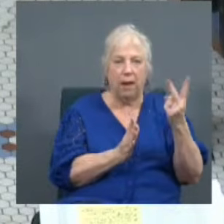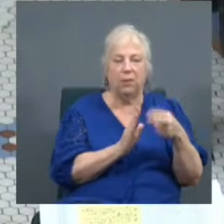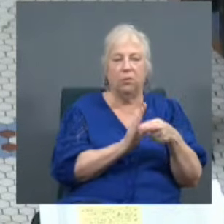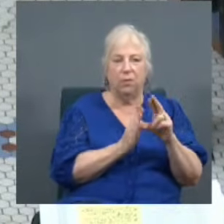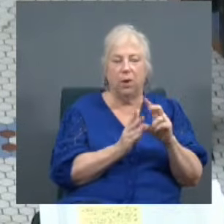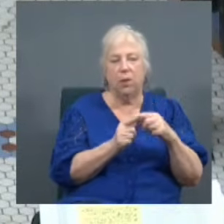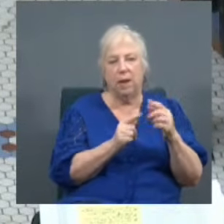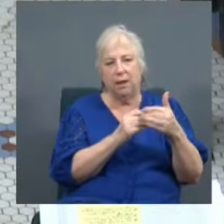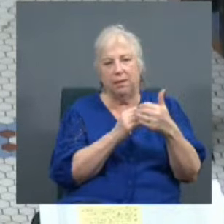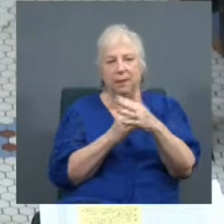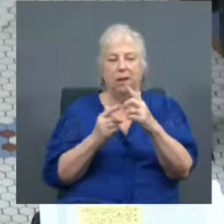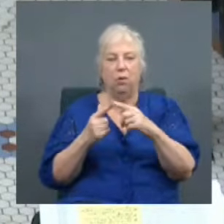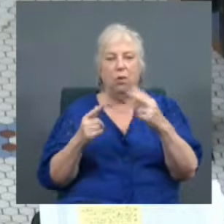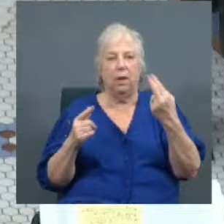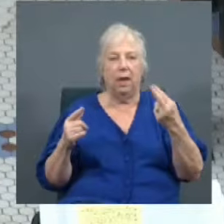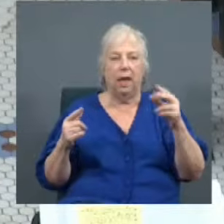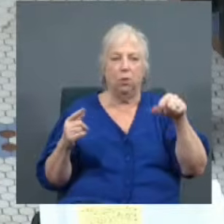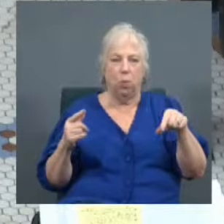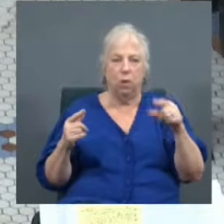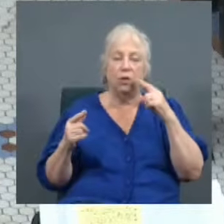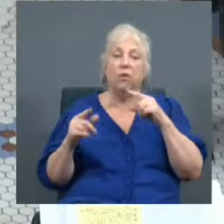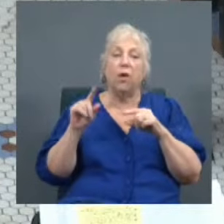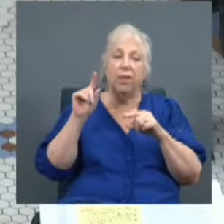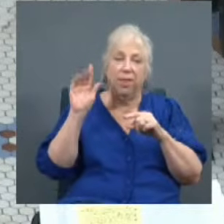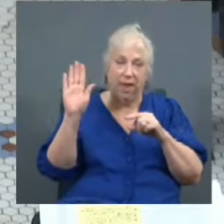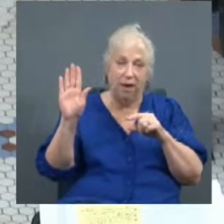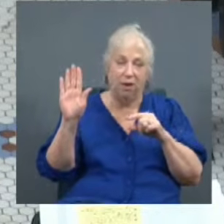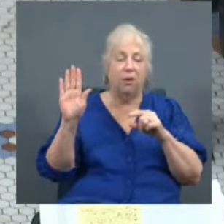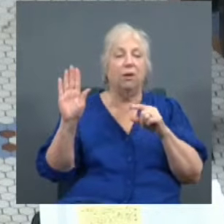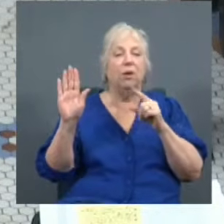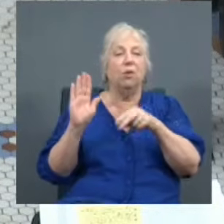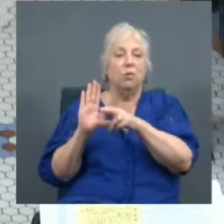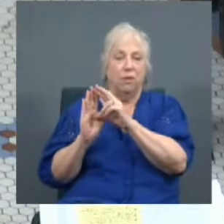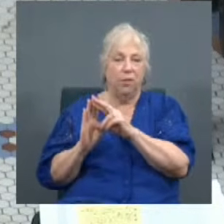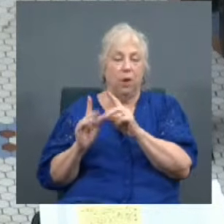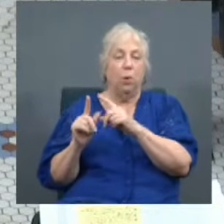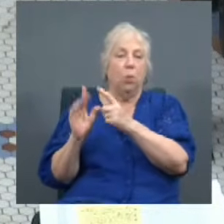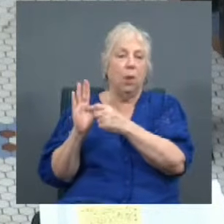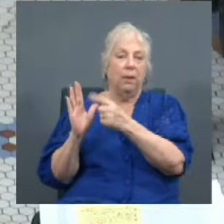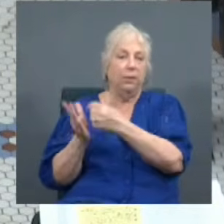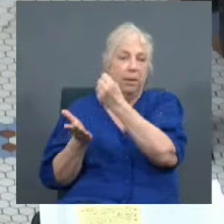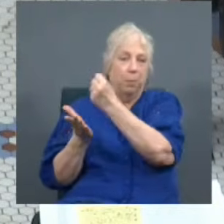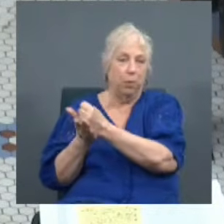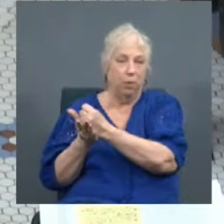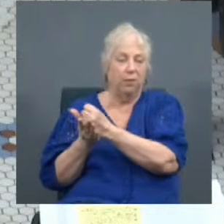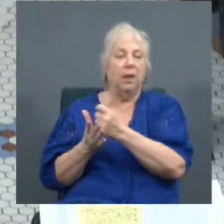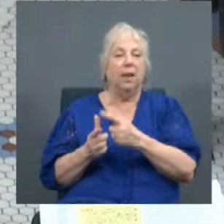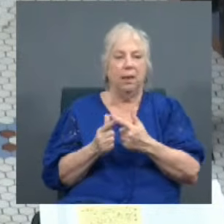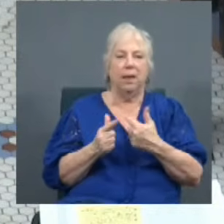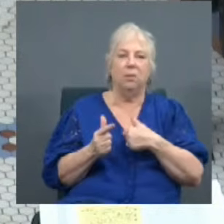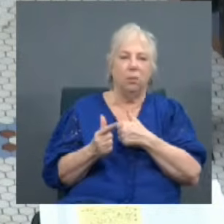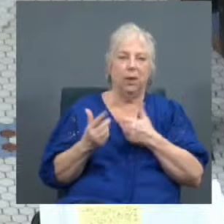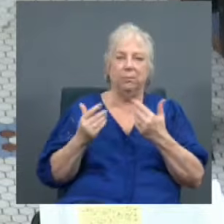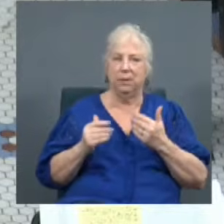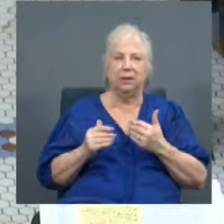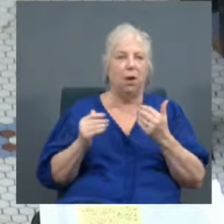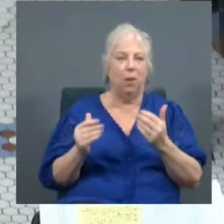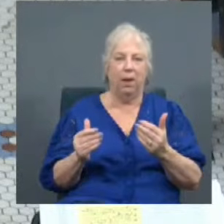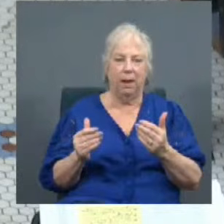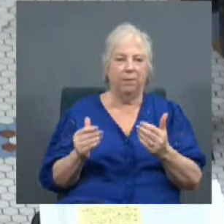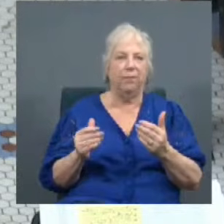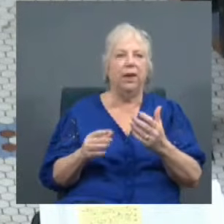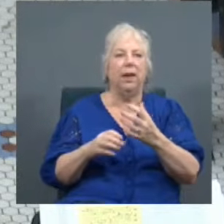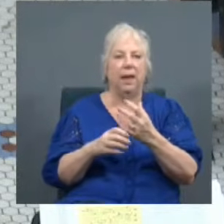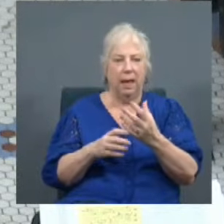the headquarters for their review. So once that is approved, we'll be able to go ahead and